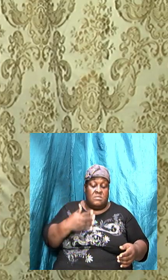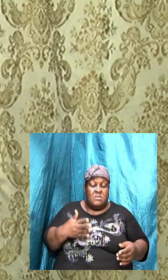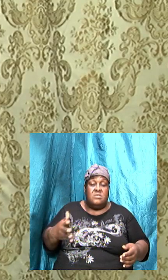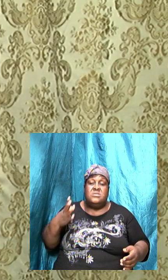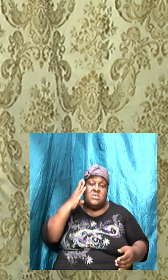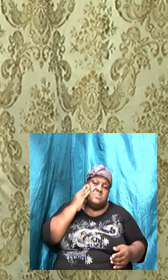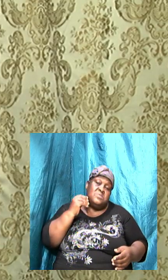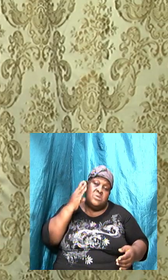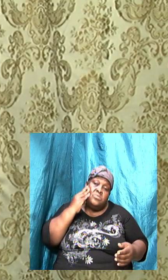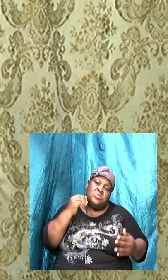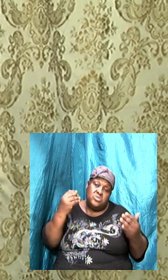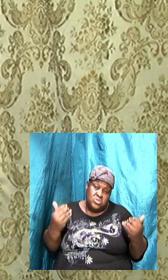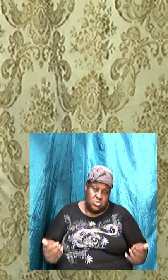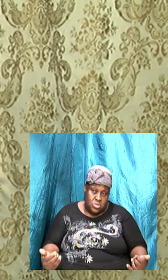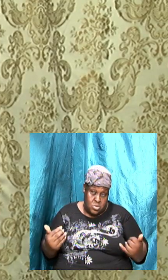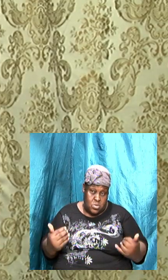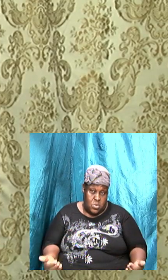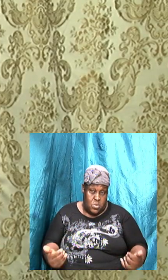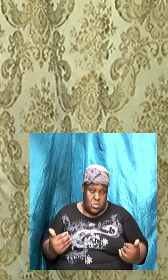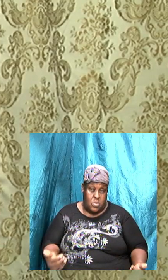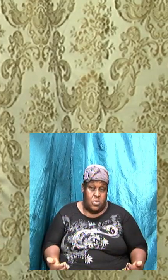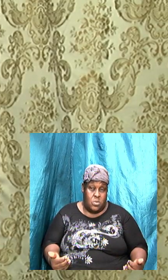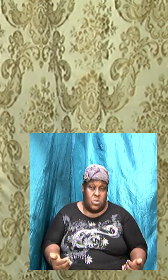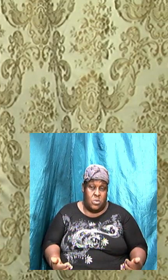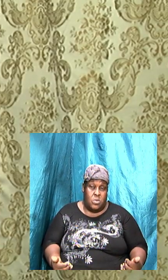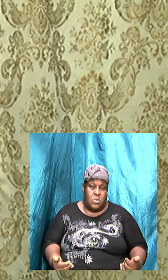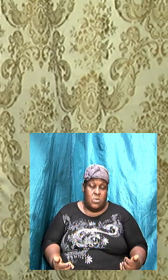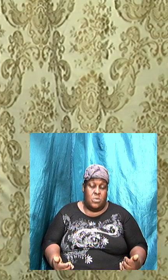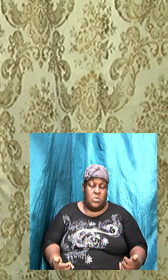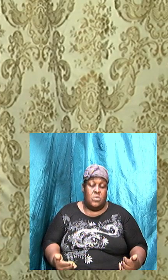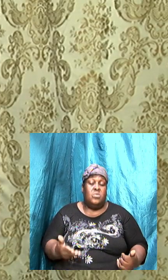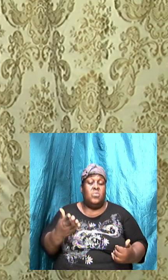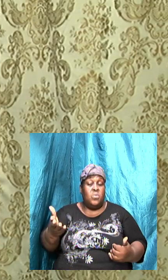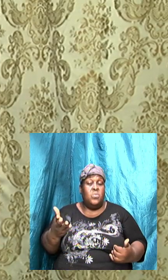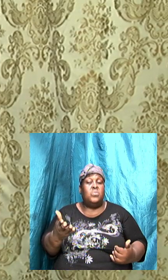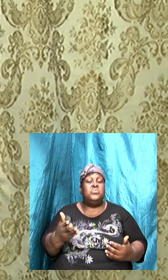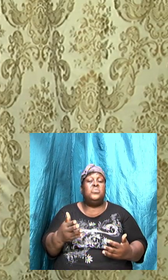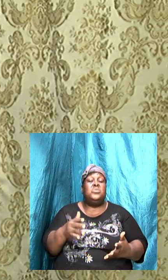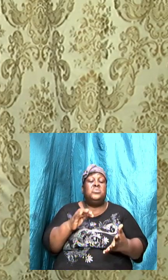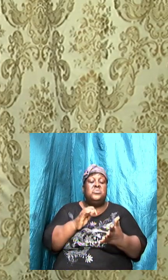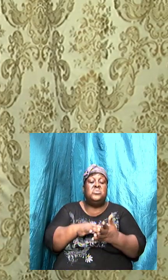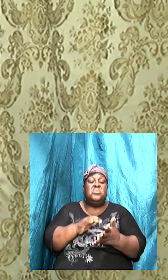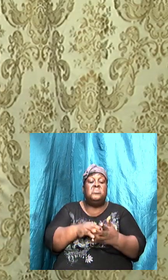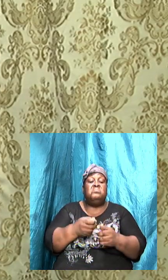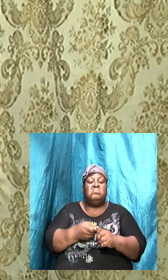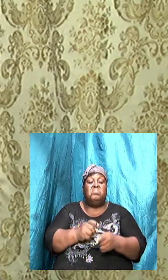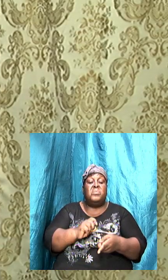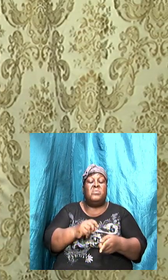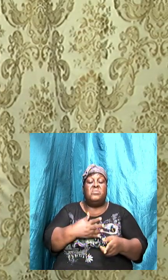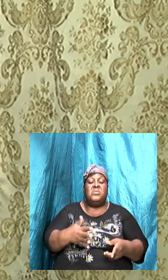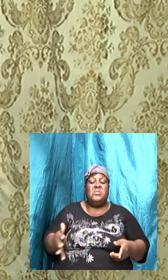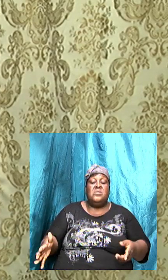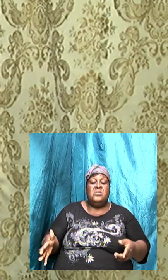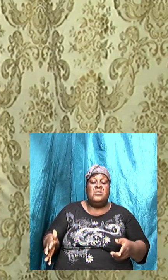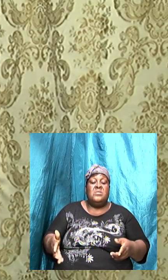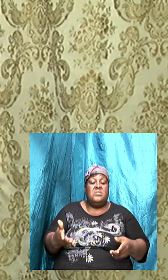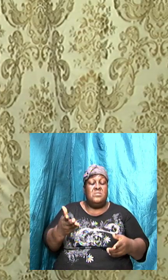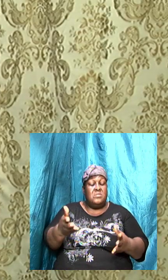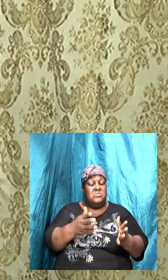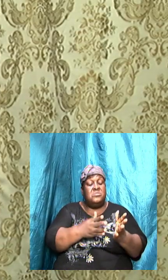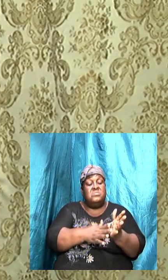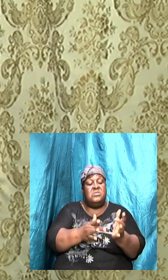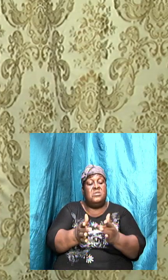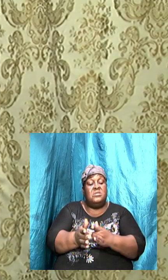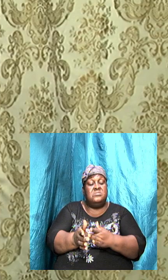have seen it for those that have been following from the start, that there were some things that Jesus focused on in